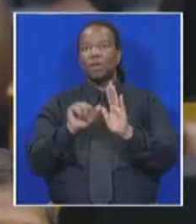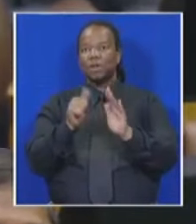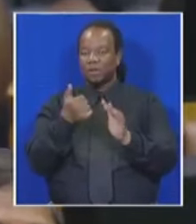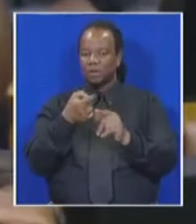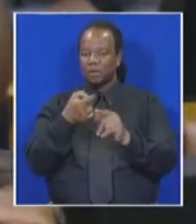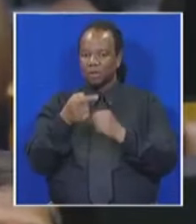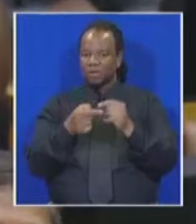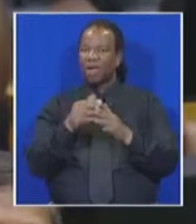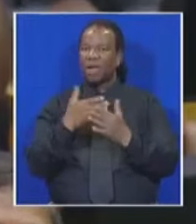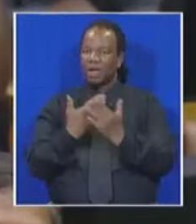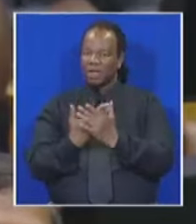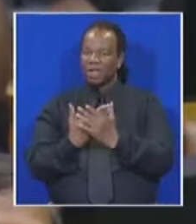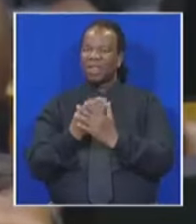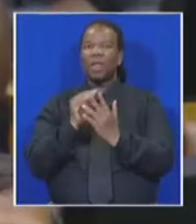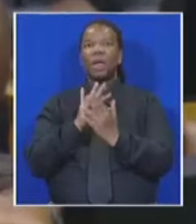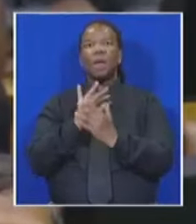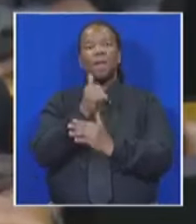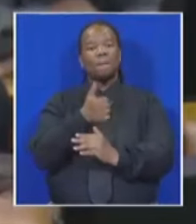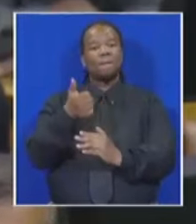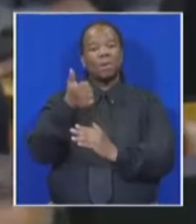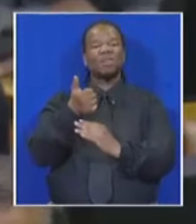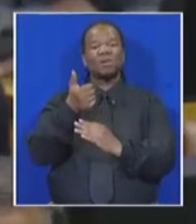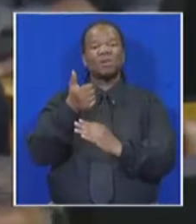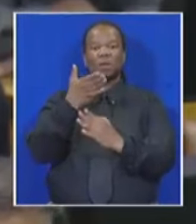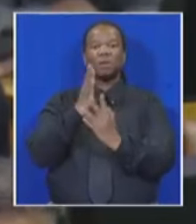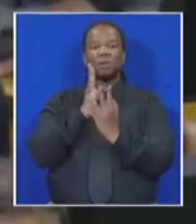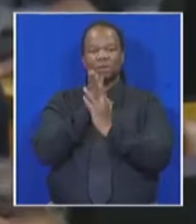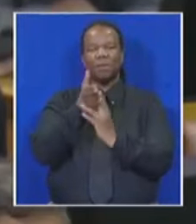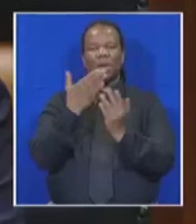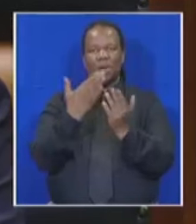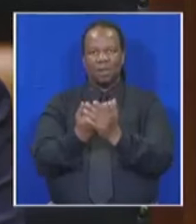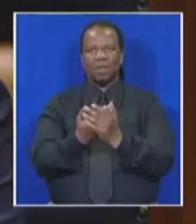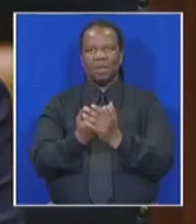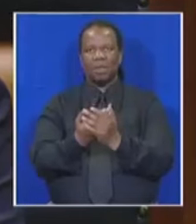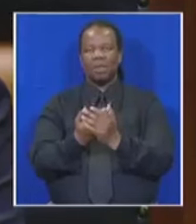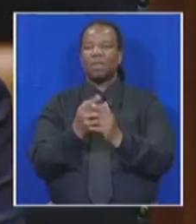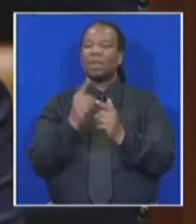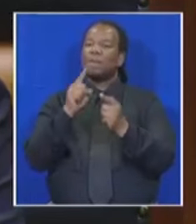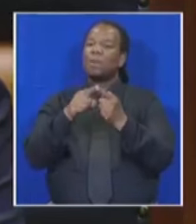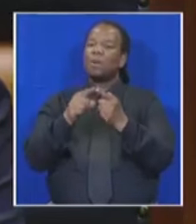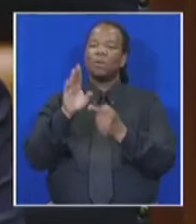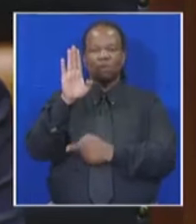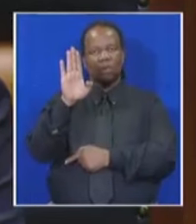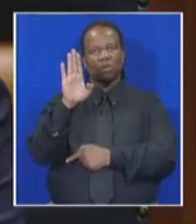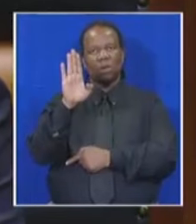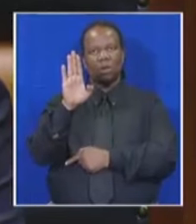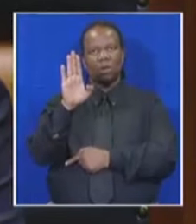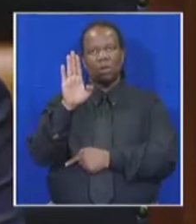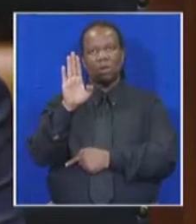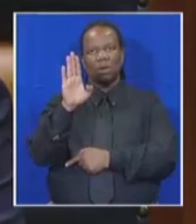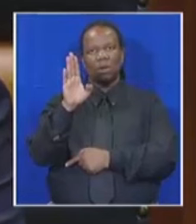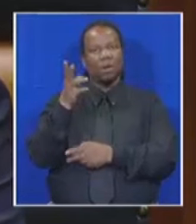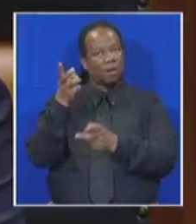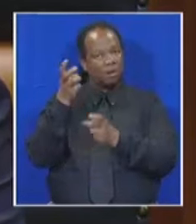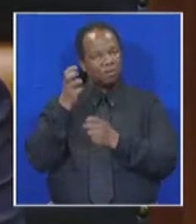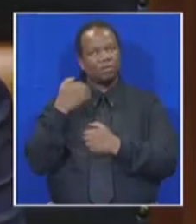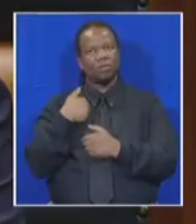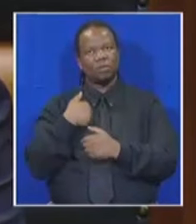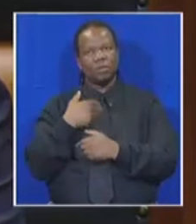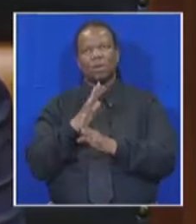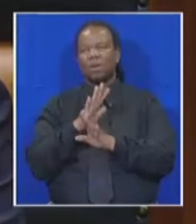allowed to interrupt a presiding officer. Honourable when you are member. speaking. It's a point of order. Can you please listen to me? No, honourable member, I